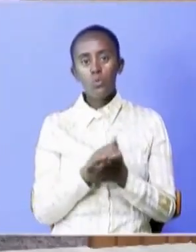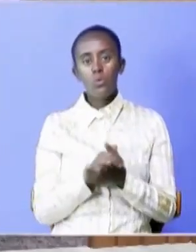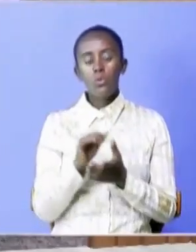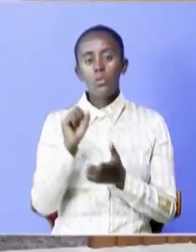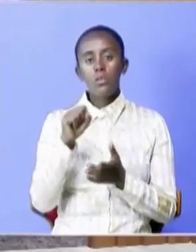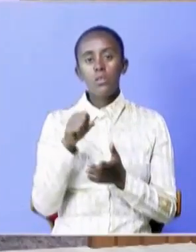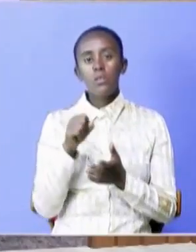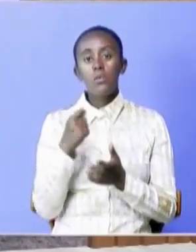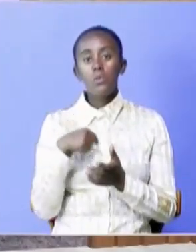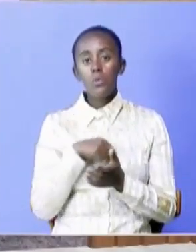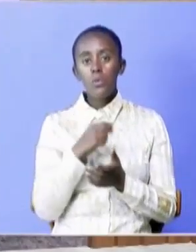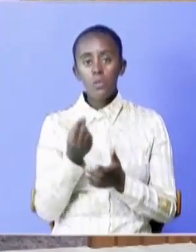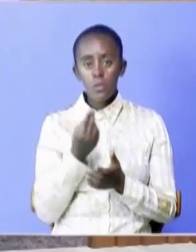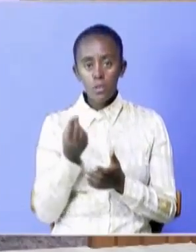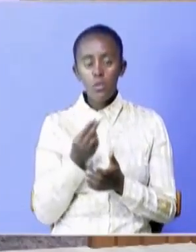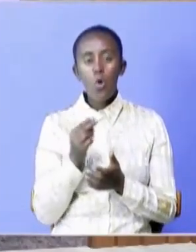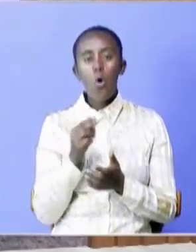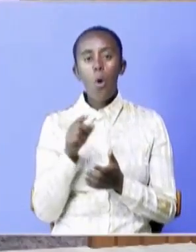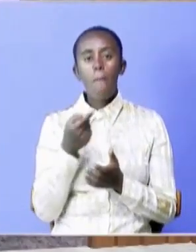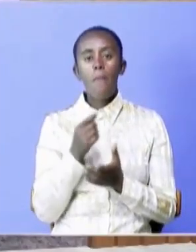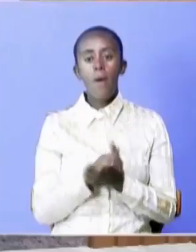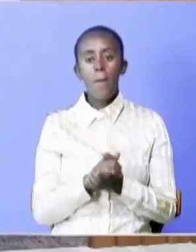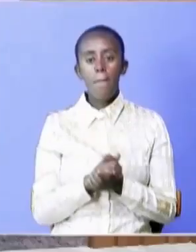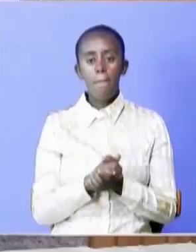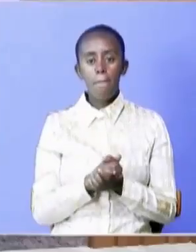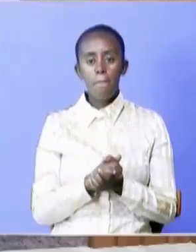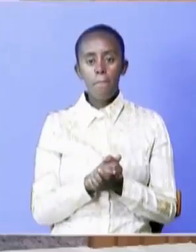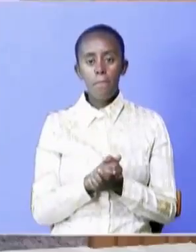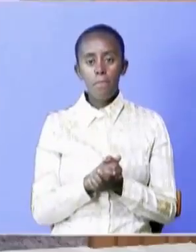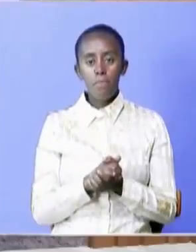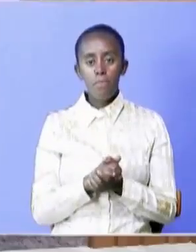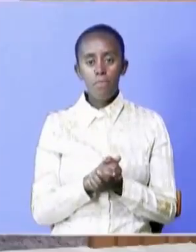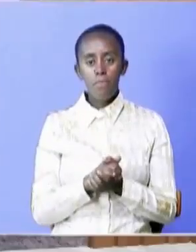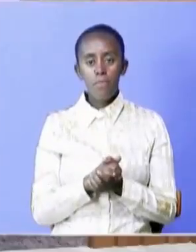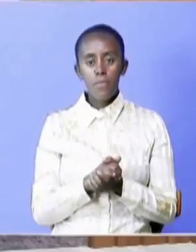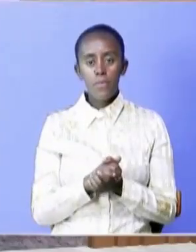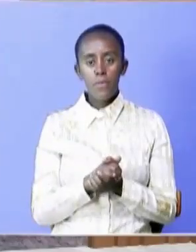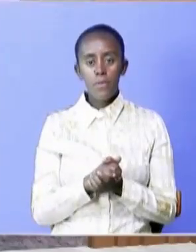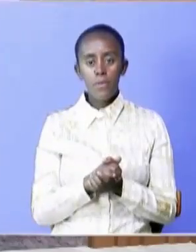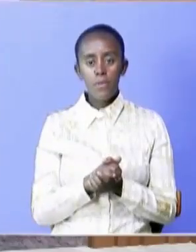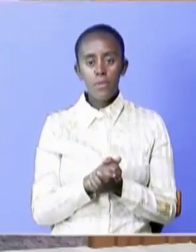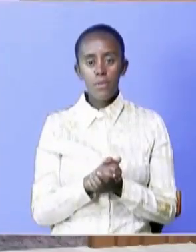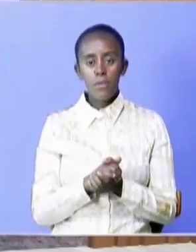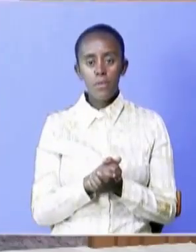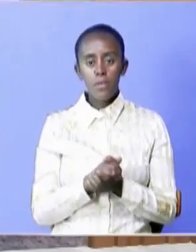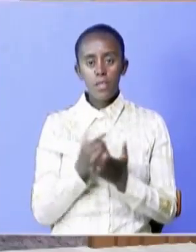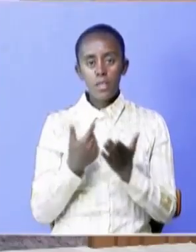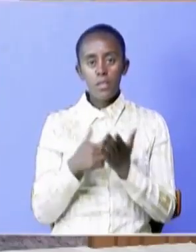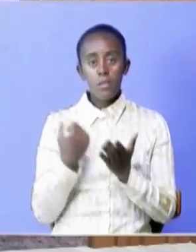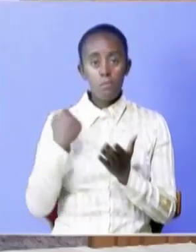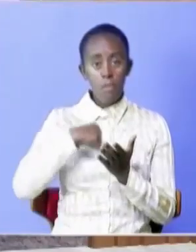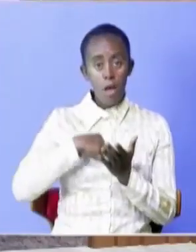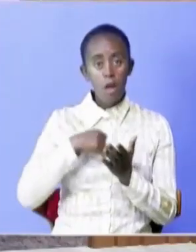no question, we use comma. Okay, number 3. This bag costs